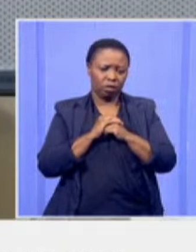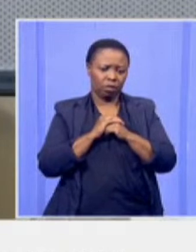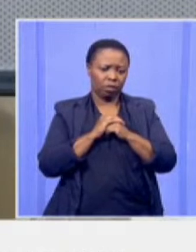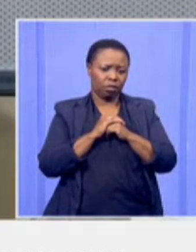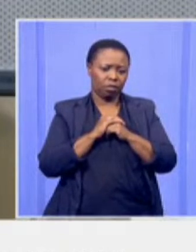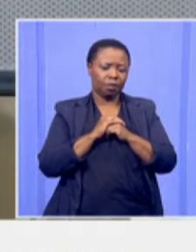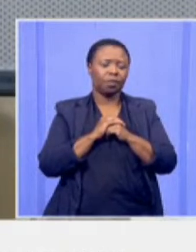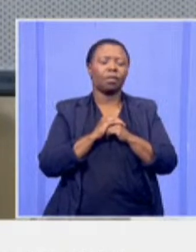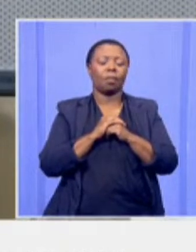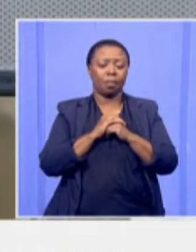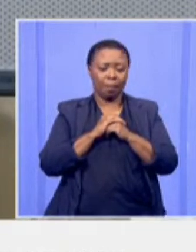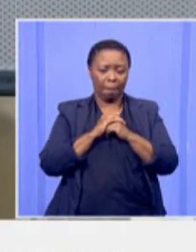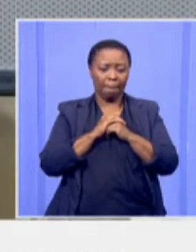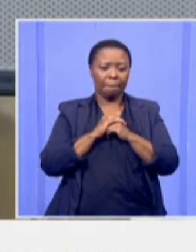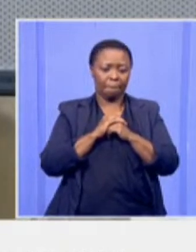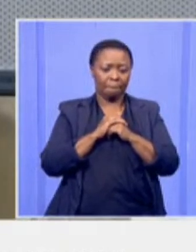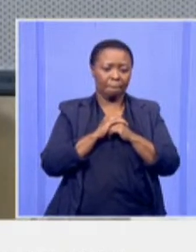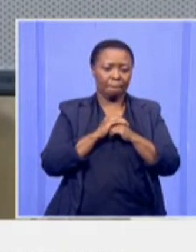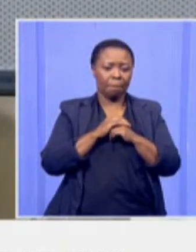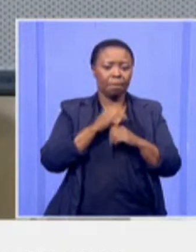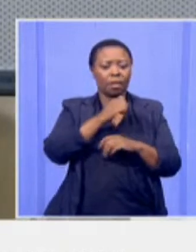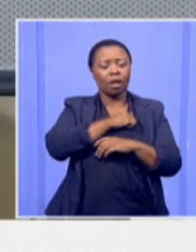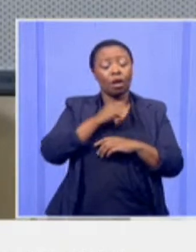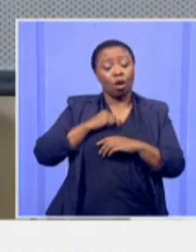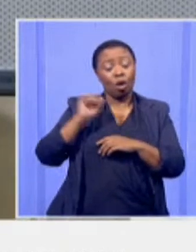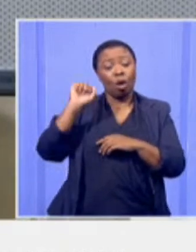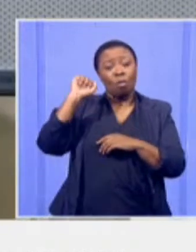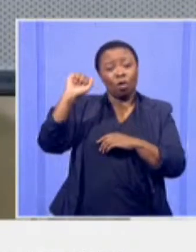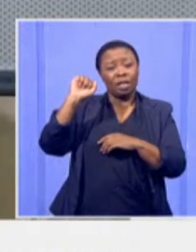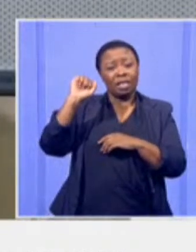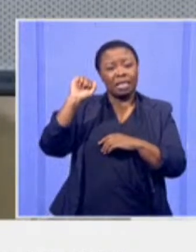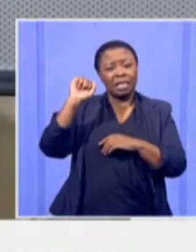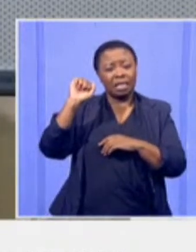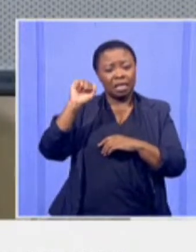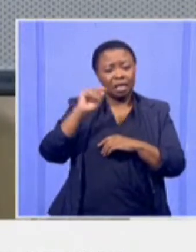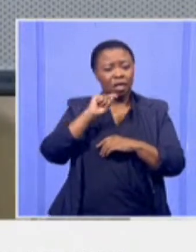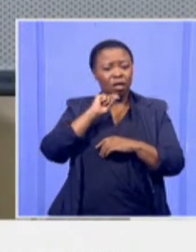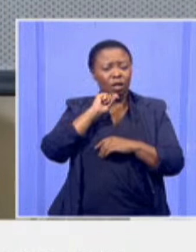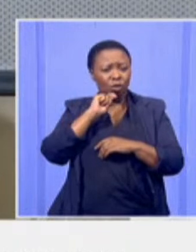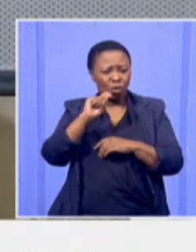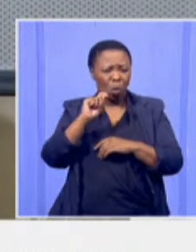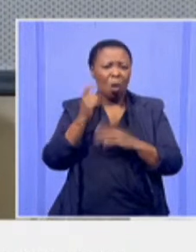Comrades, there's something that's happening at Wits which maybe the students don't know.